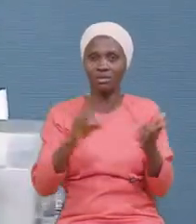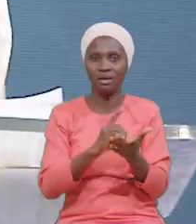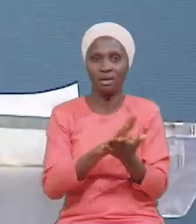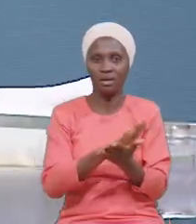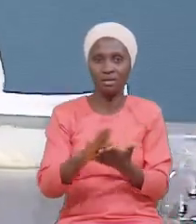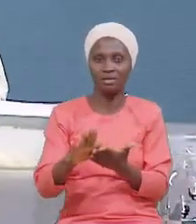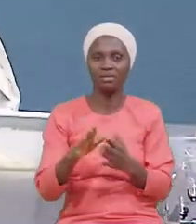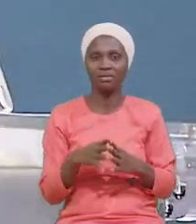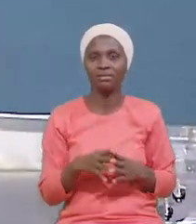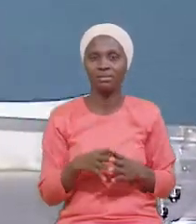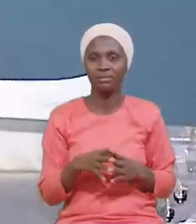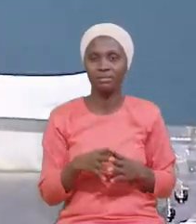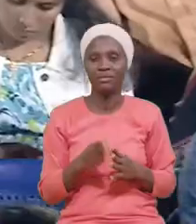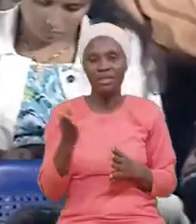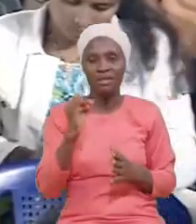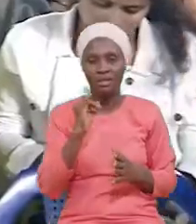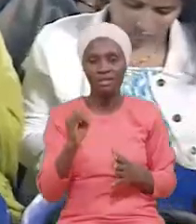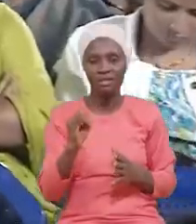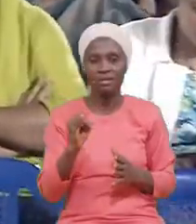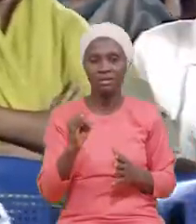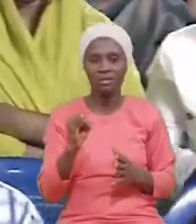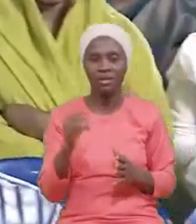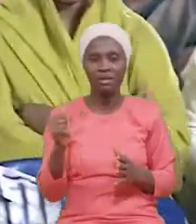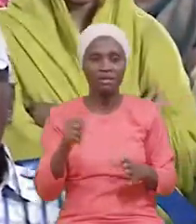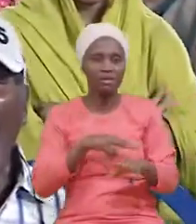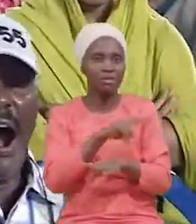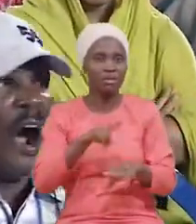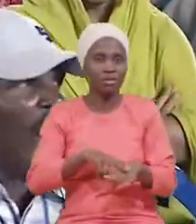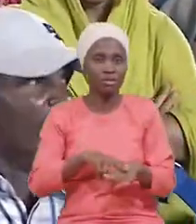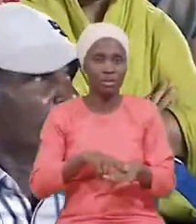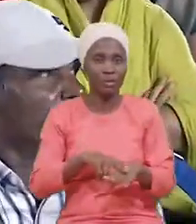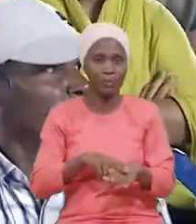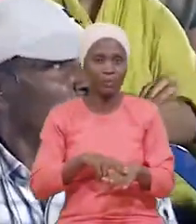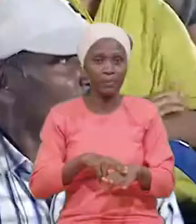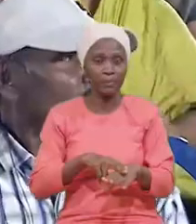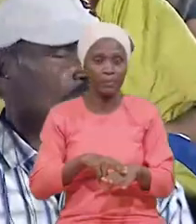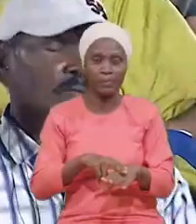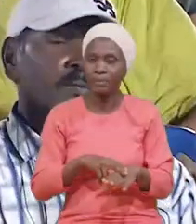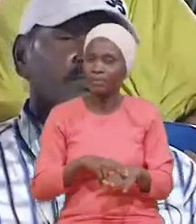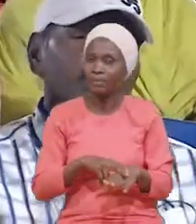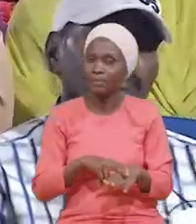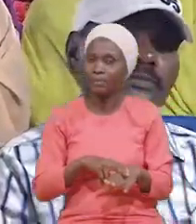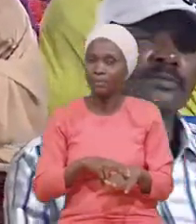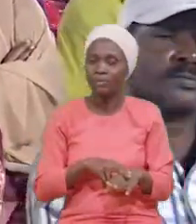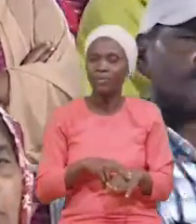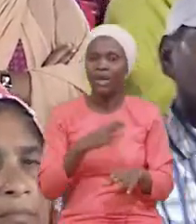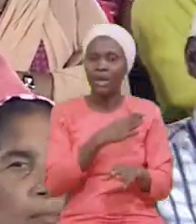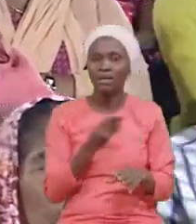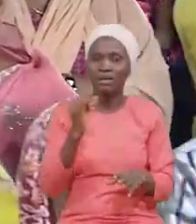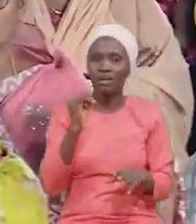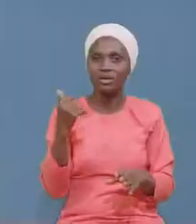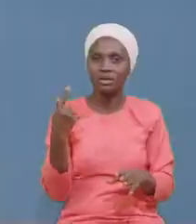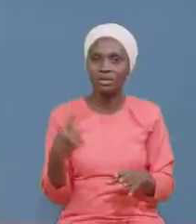prakrutika teetamainadi. There is the natural. Idi prakrutamainavanni ivanni kuda. But there is the supernatural.